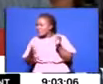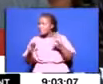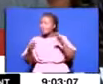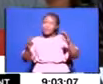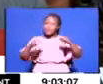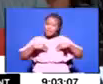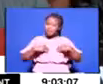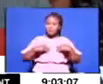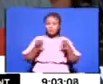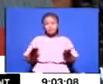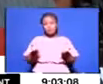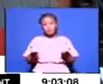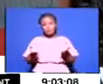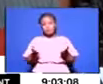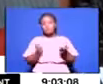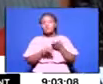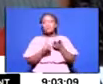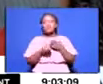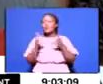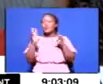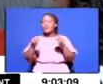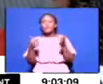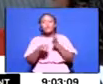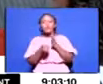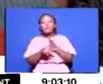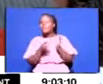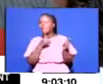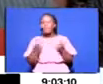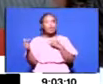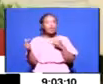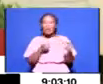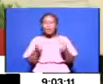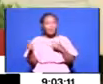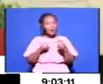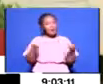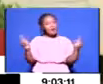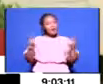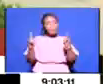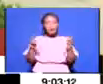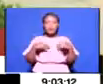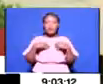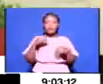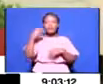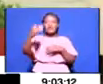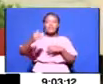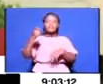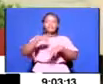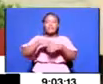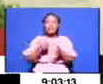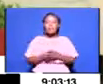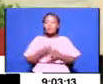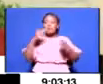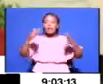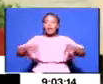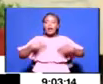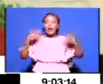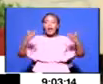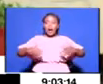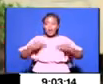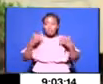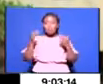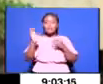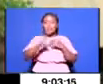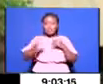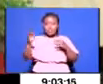utosheke. Hakuna haja ya vita, hata kuna kesho yake. A happy Pasaka, happy Easter at this